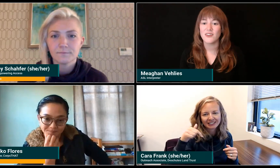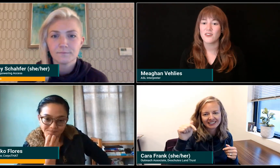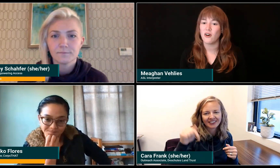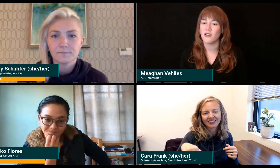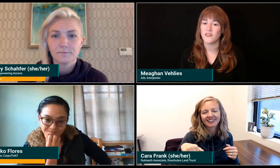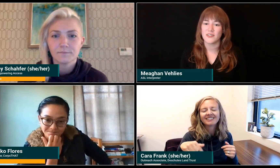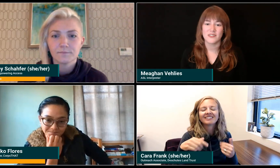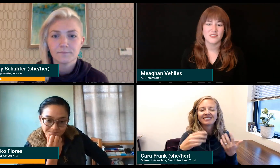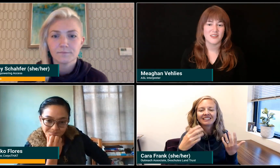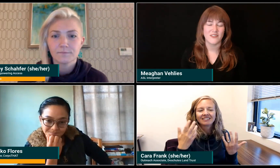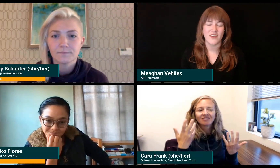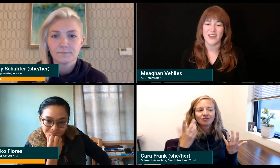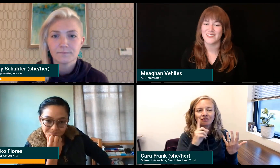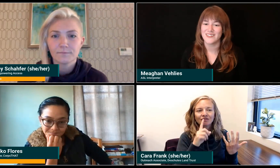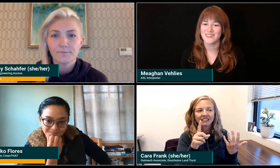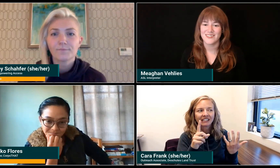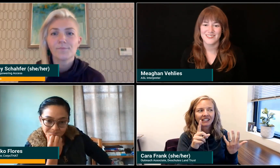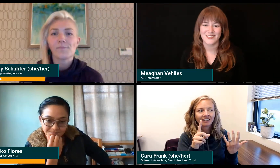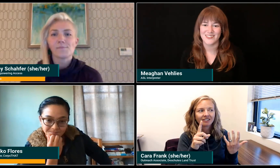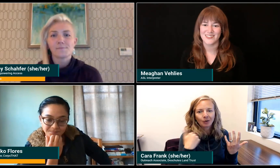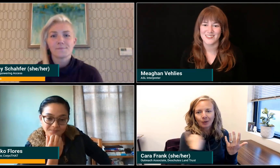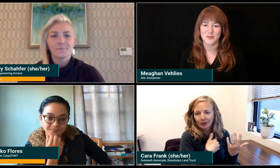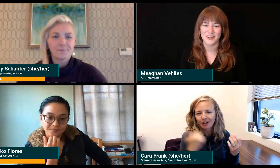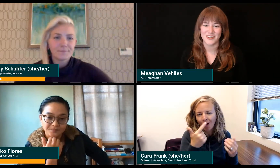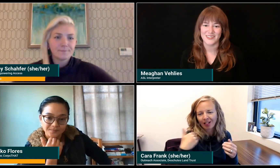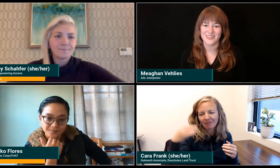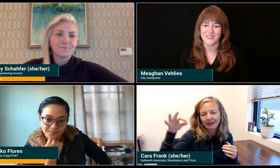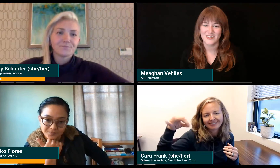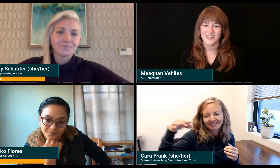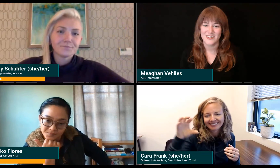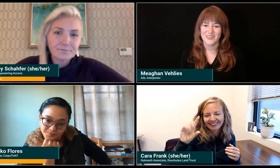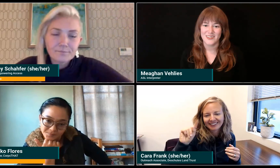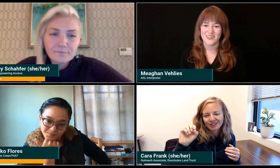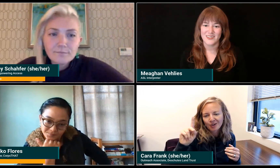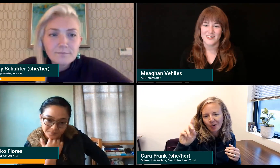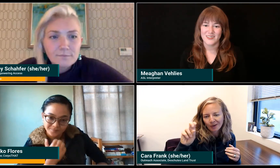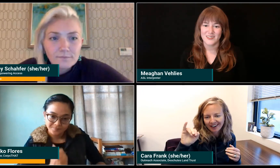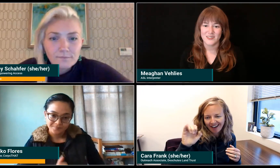I think all of us have had, this experience.